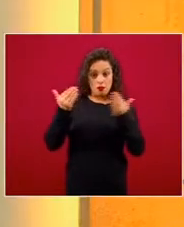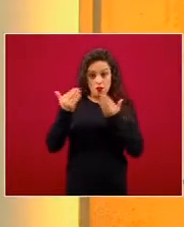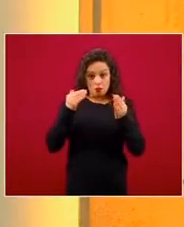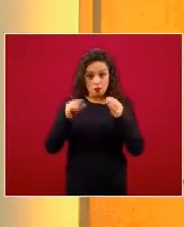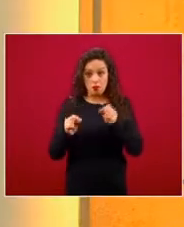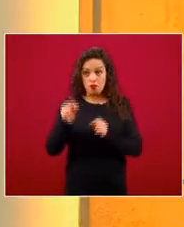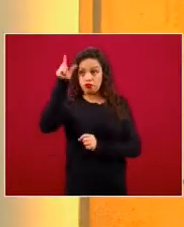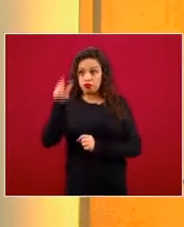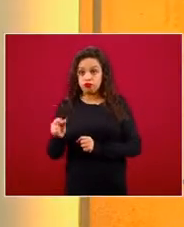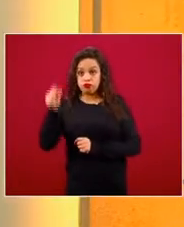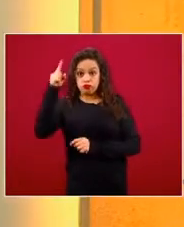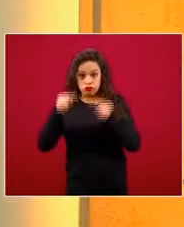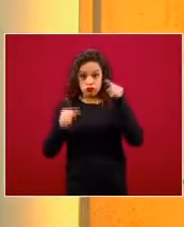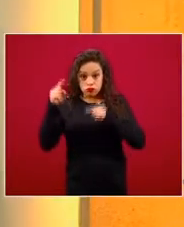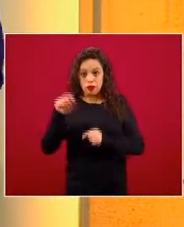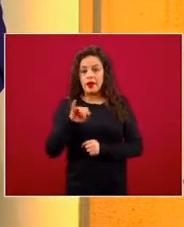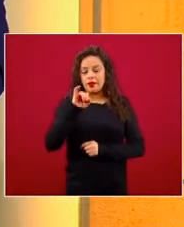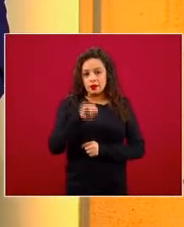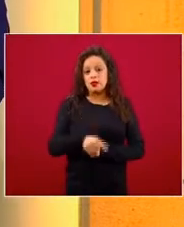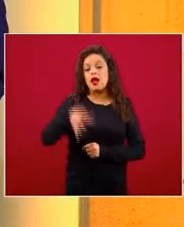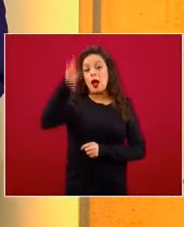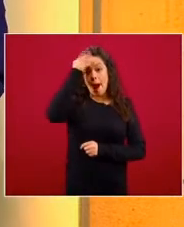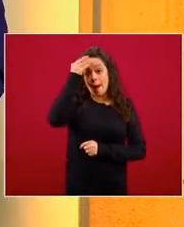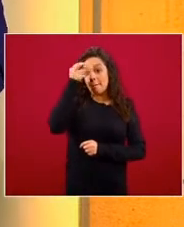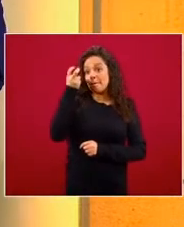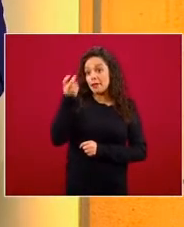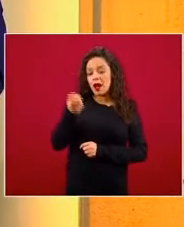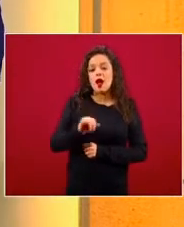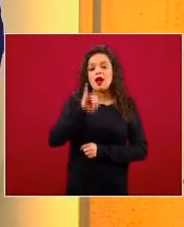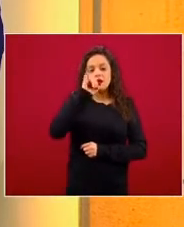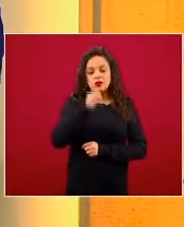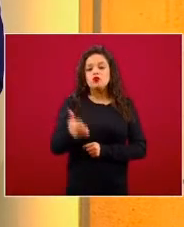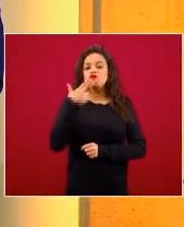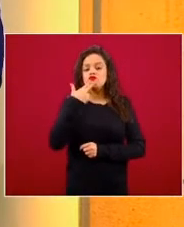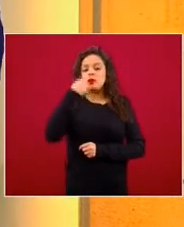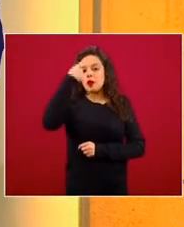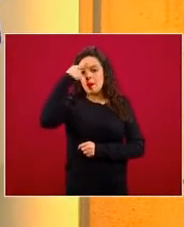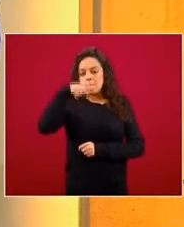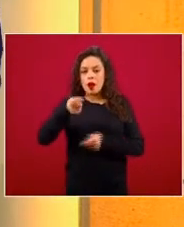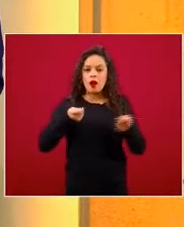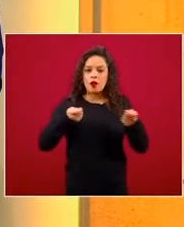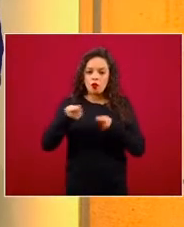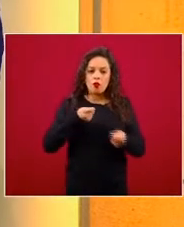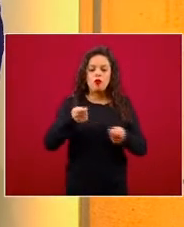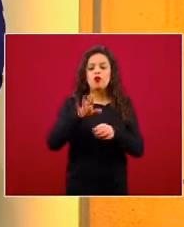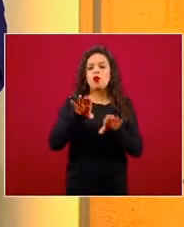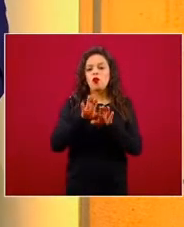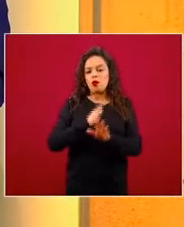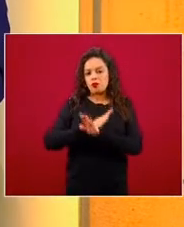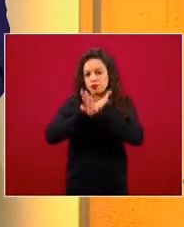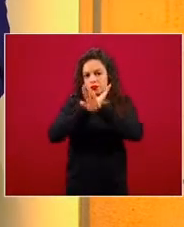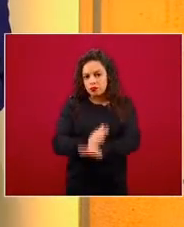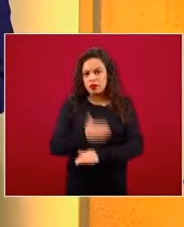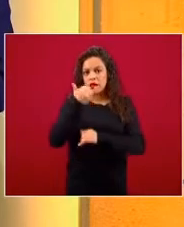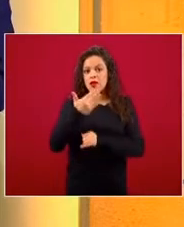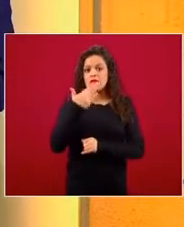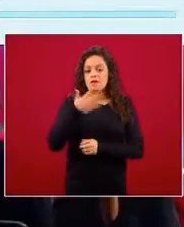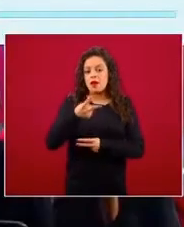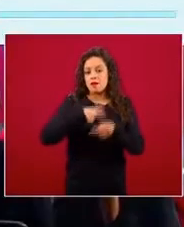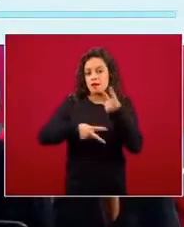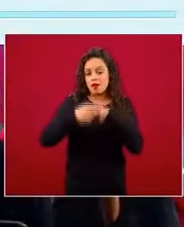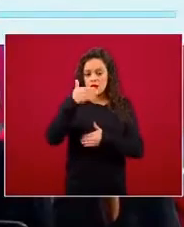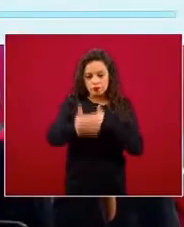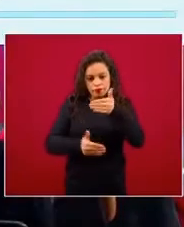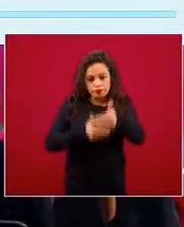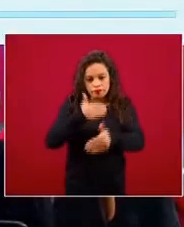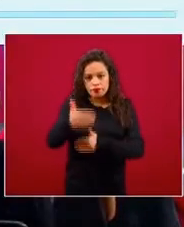for prevention, control, and development of our health system? Yes. But we do not need that information day by day by